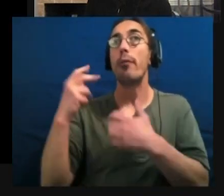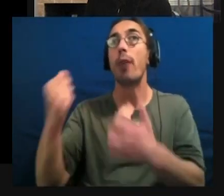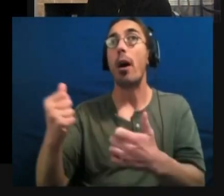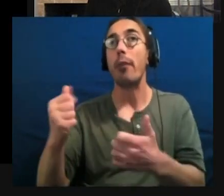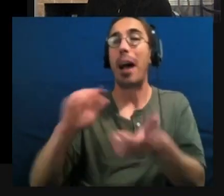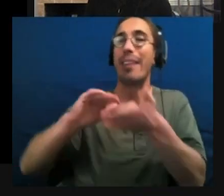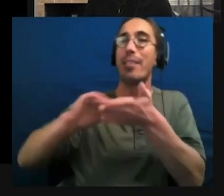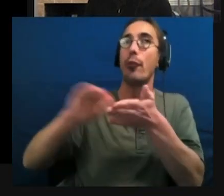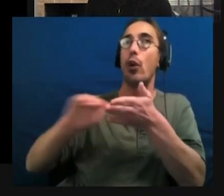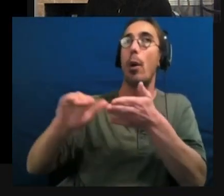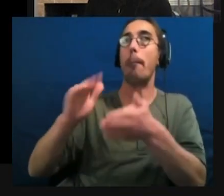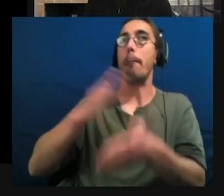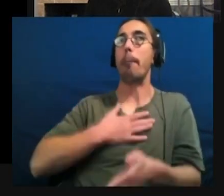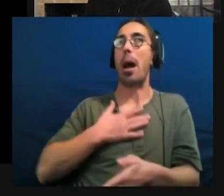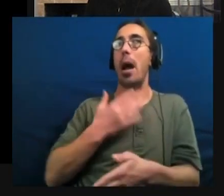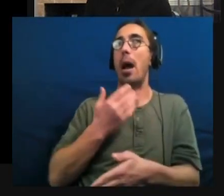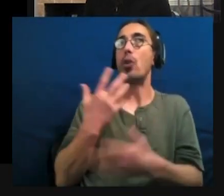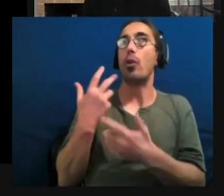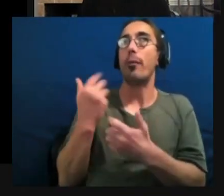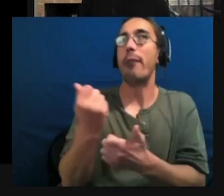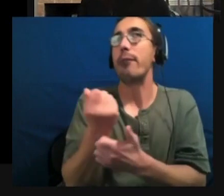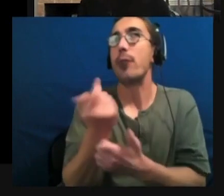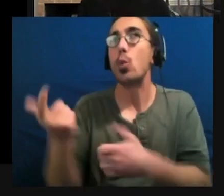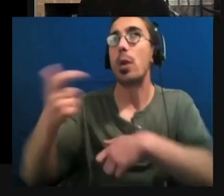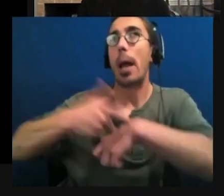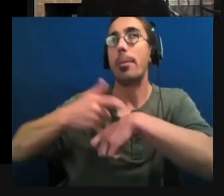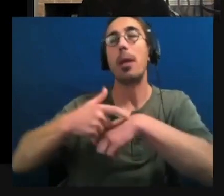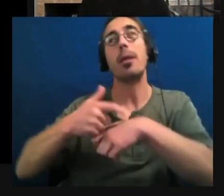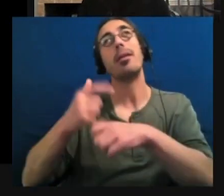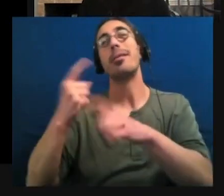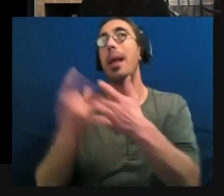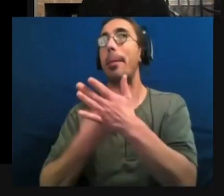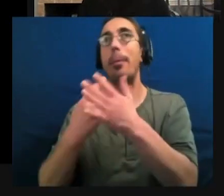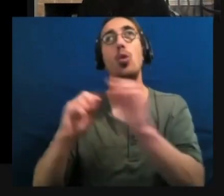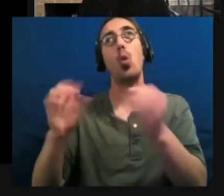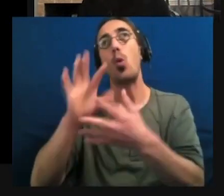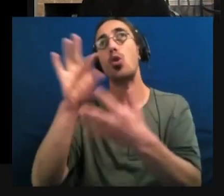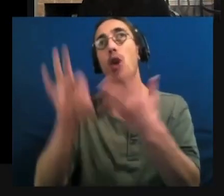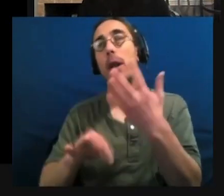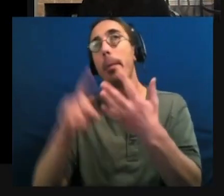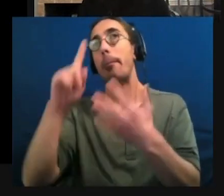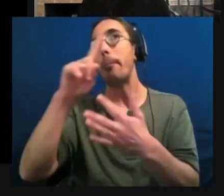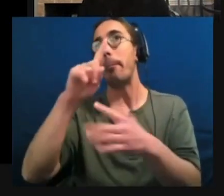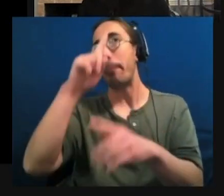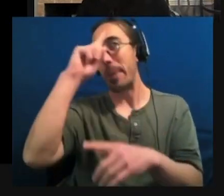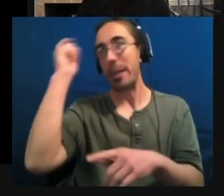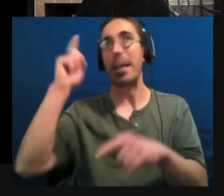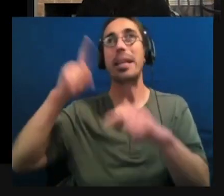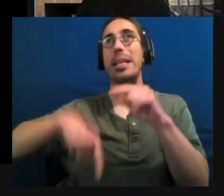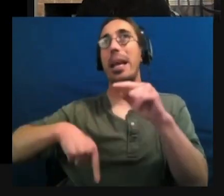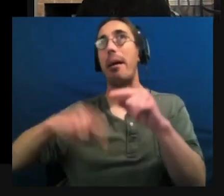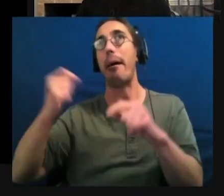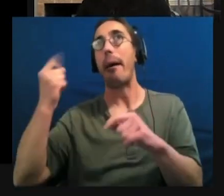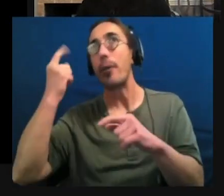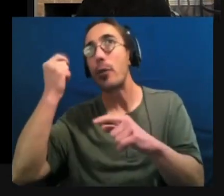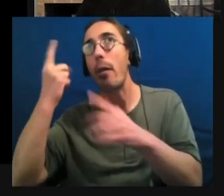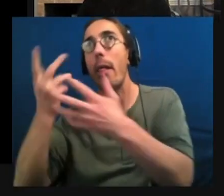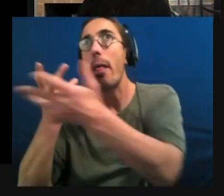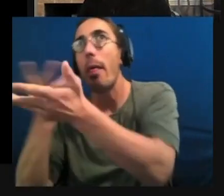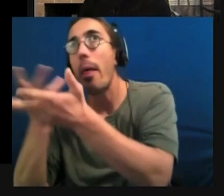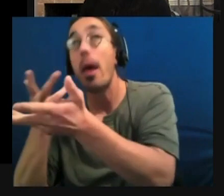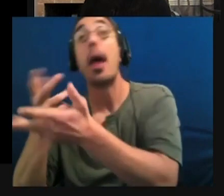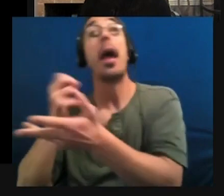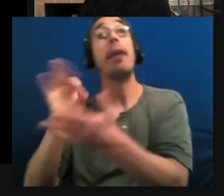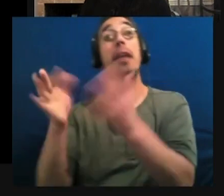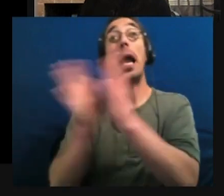times. Sometimes I have no choice because I can't conjure comprehension out of the air. If I'm asked to actually do